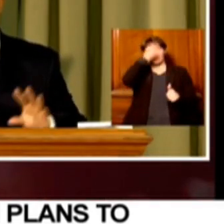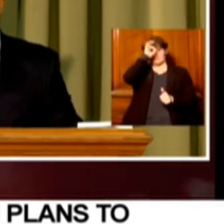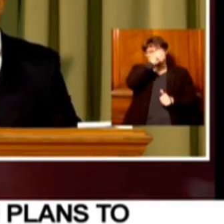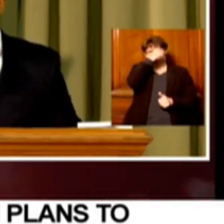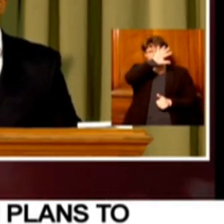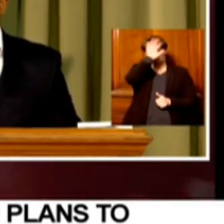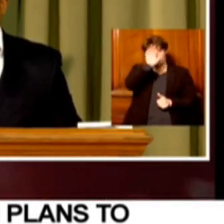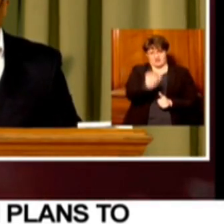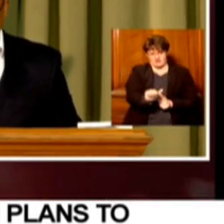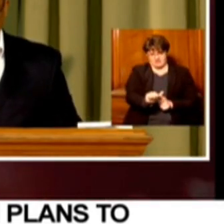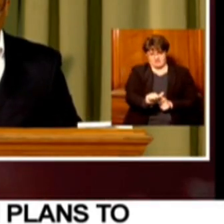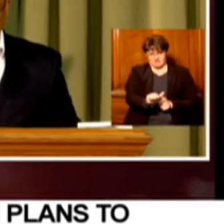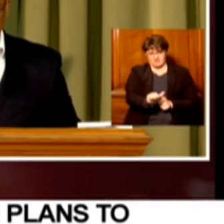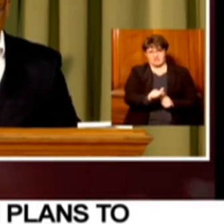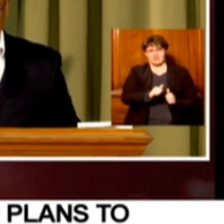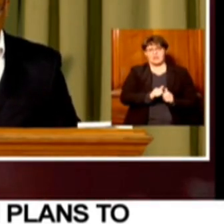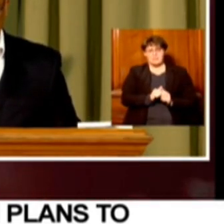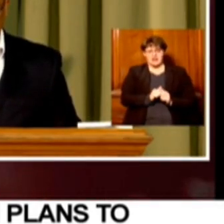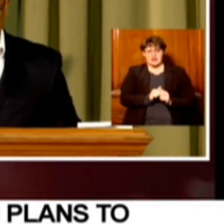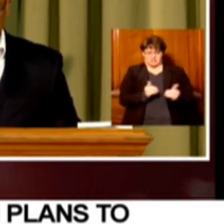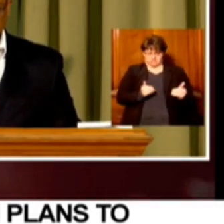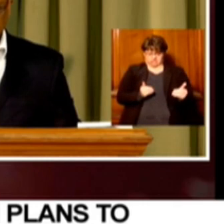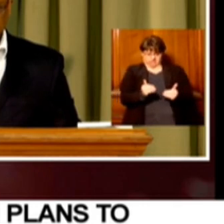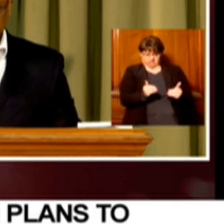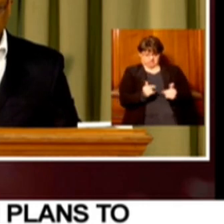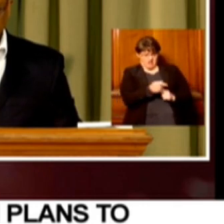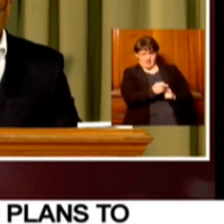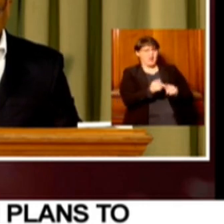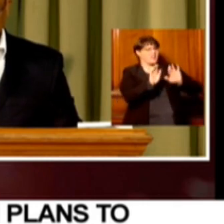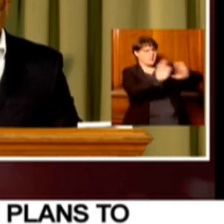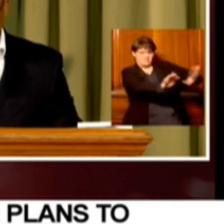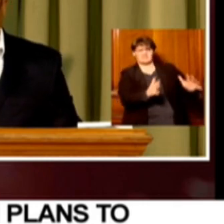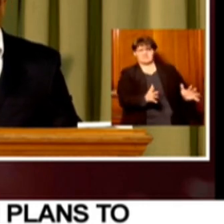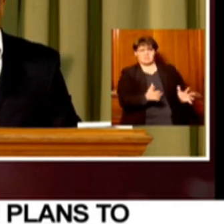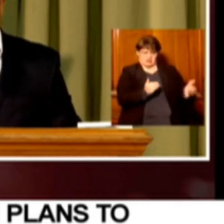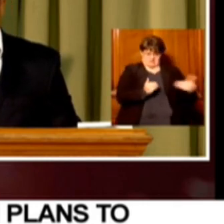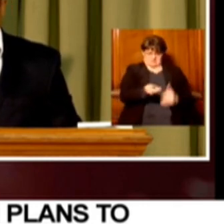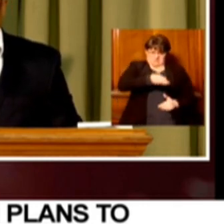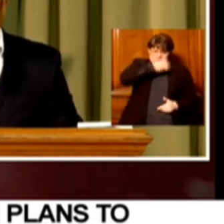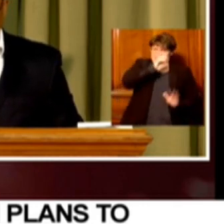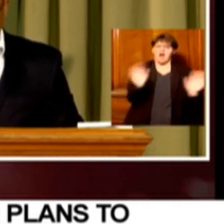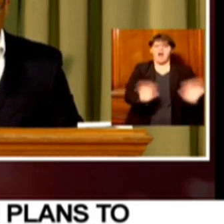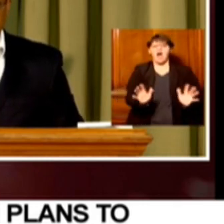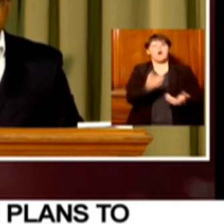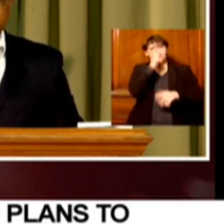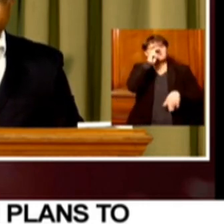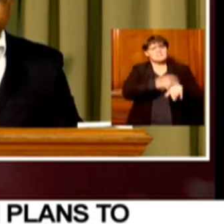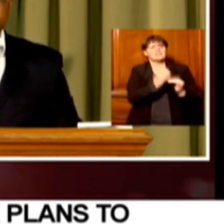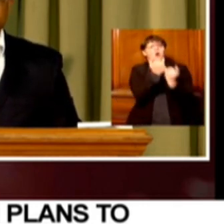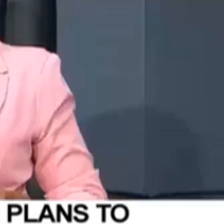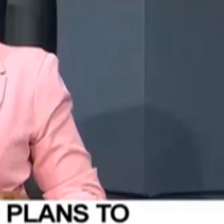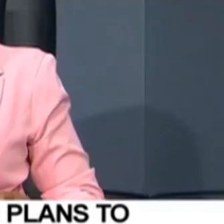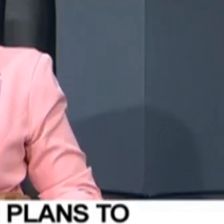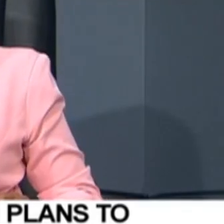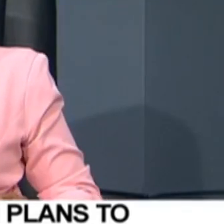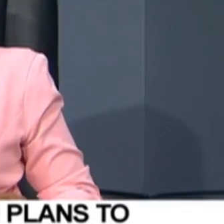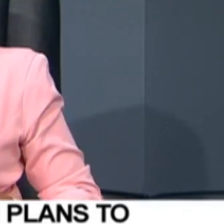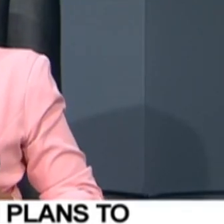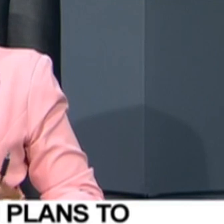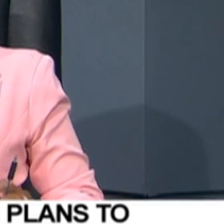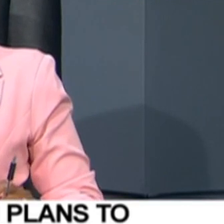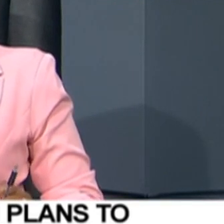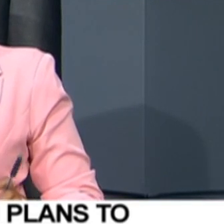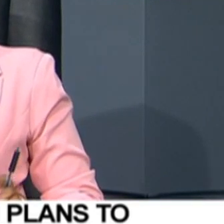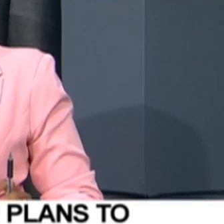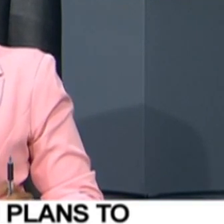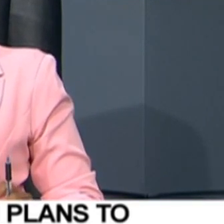so that's Alec Moemi. He's the Director General for the Department of Transport. As we come out of that briefing by the Minister of